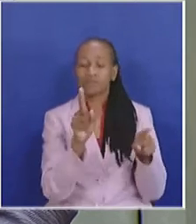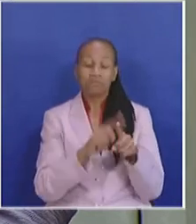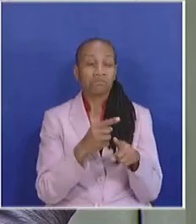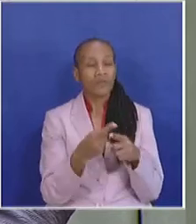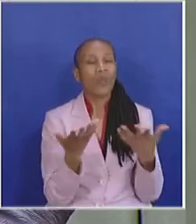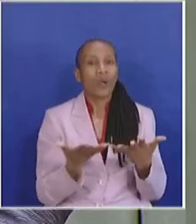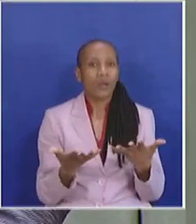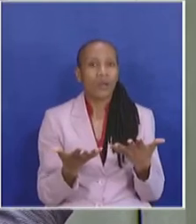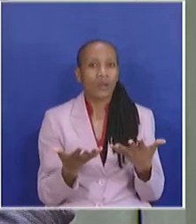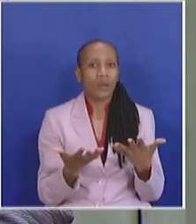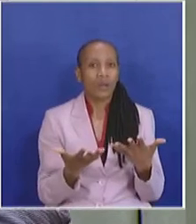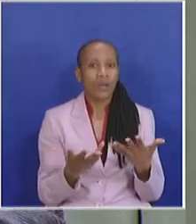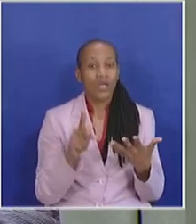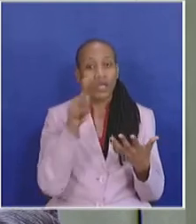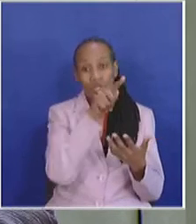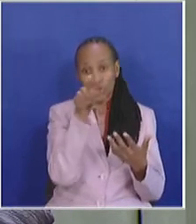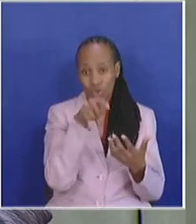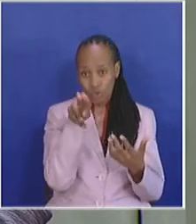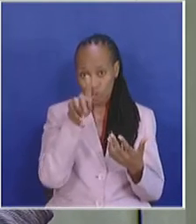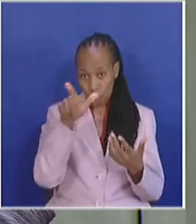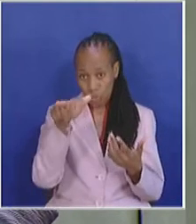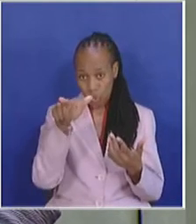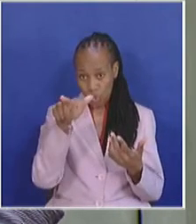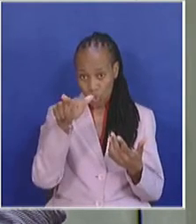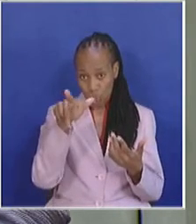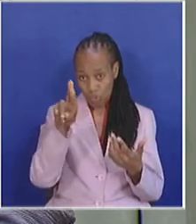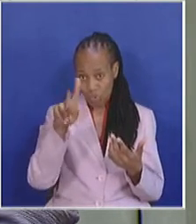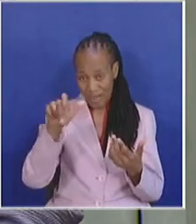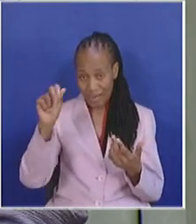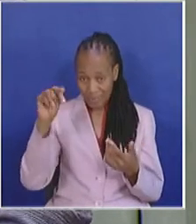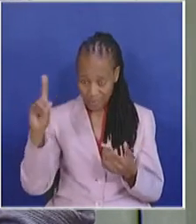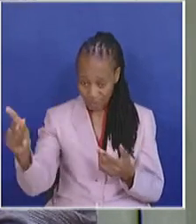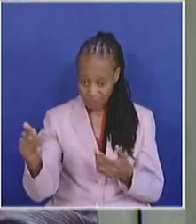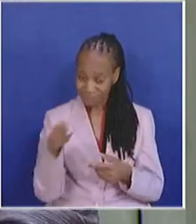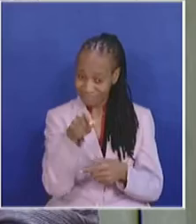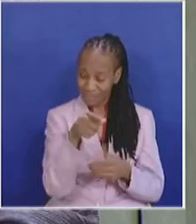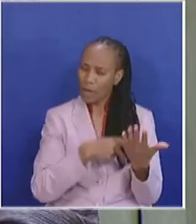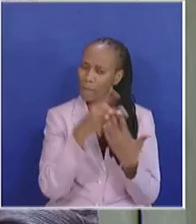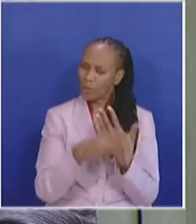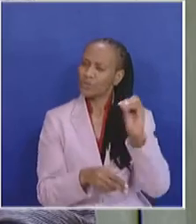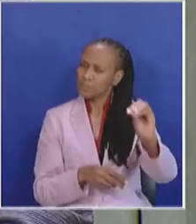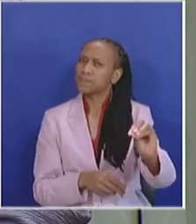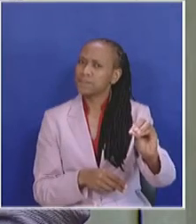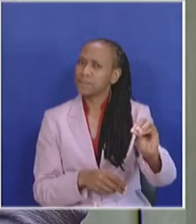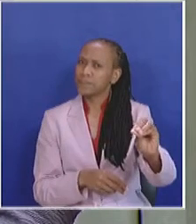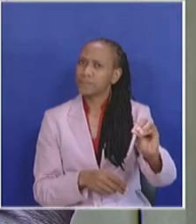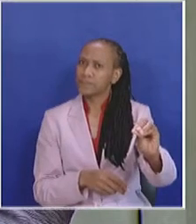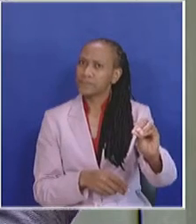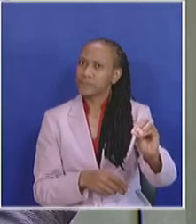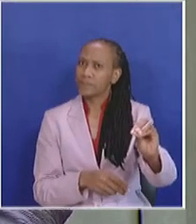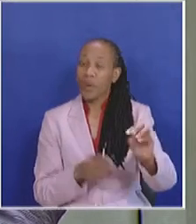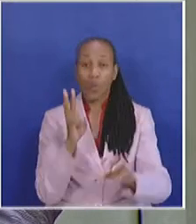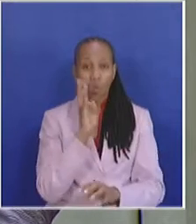of Zululand, when we talk about there's a project there also to Nongoma